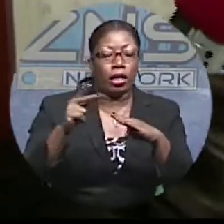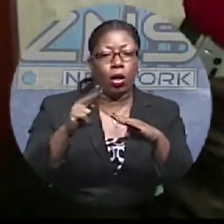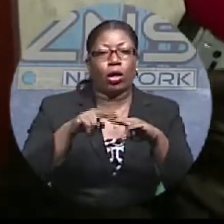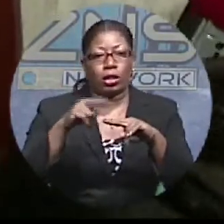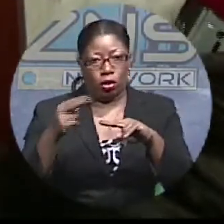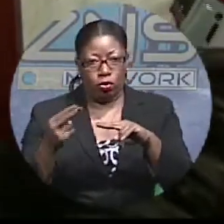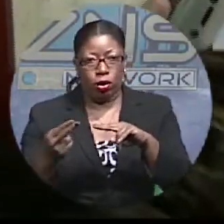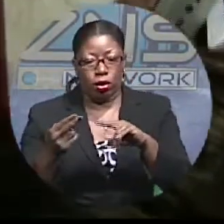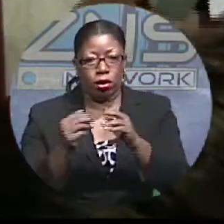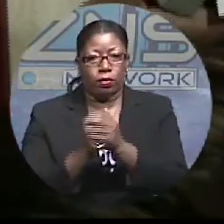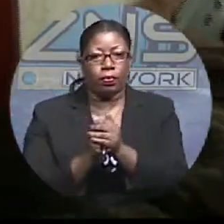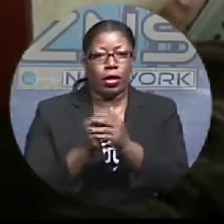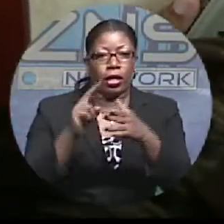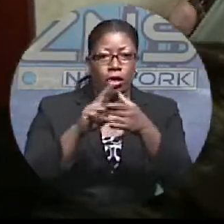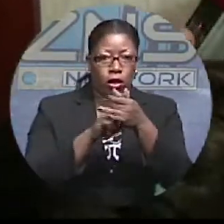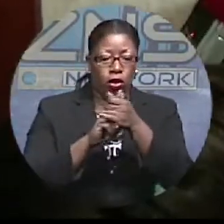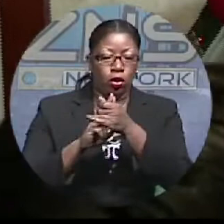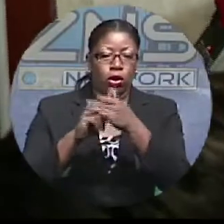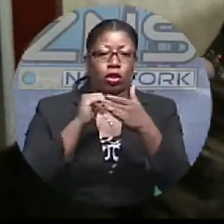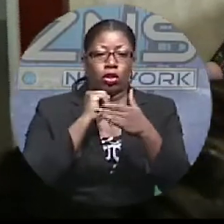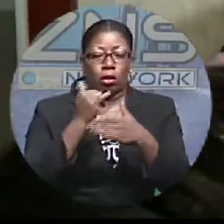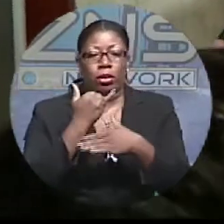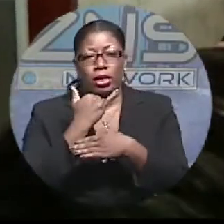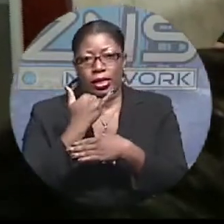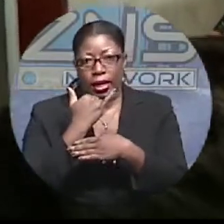way mistake